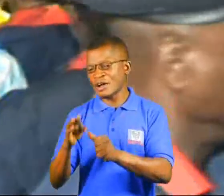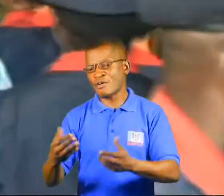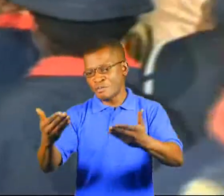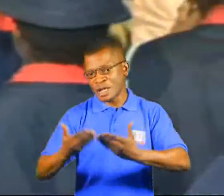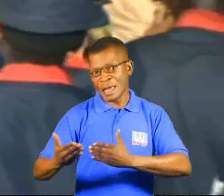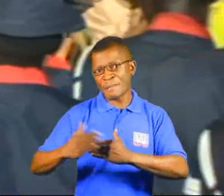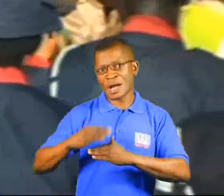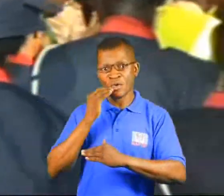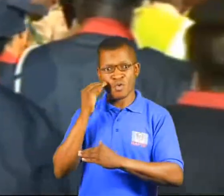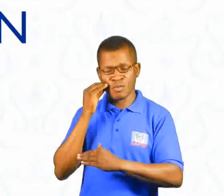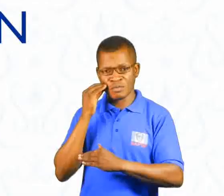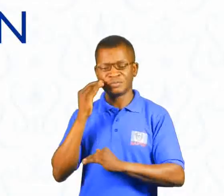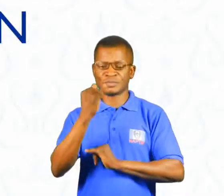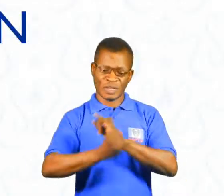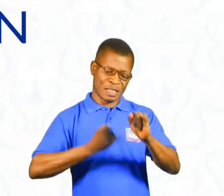repatriation,